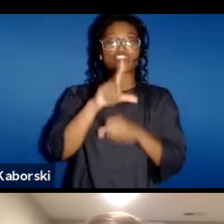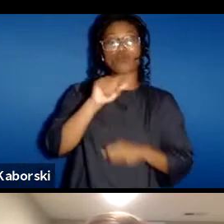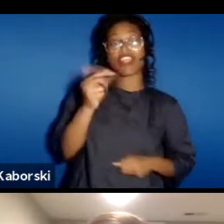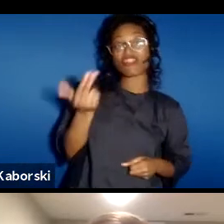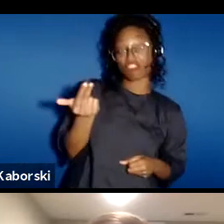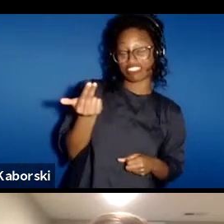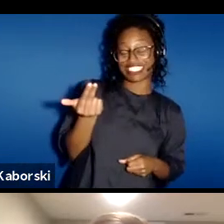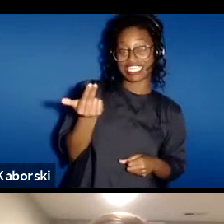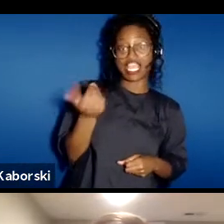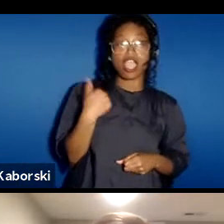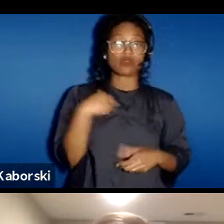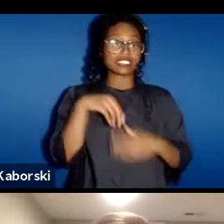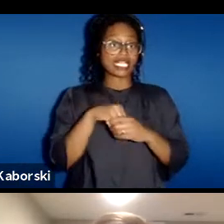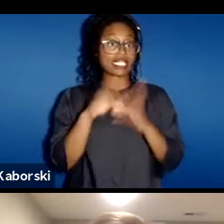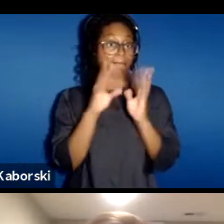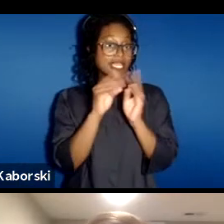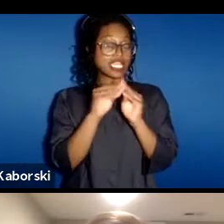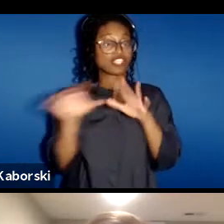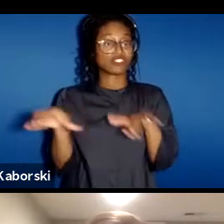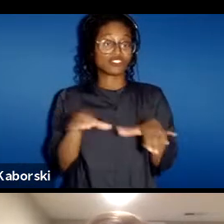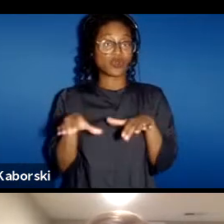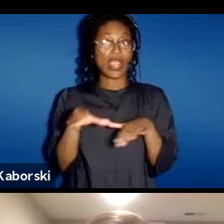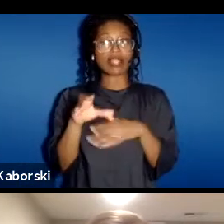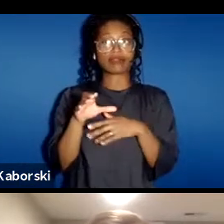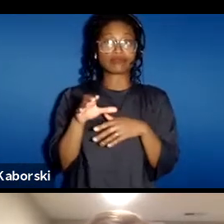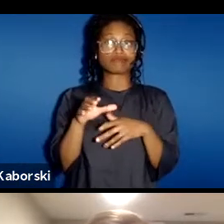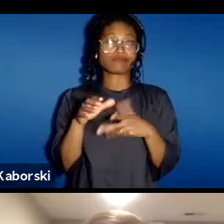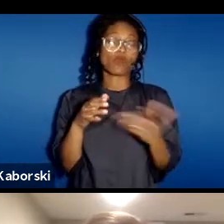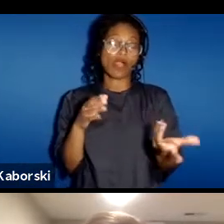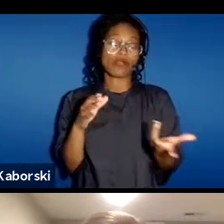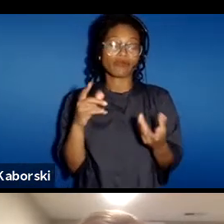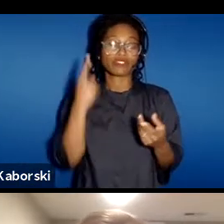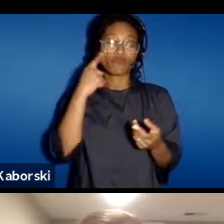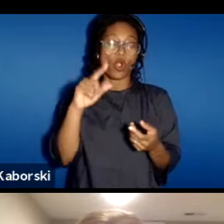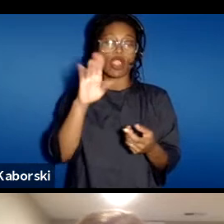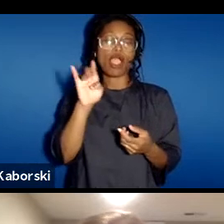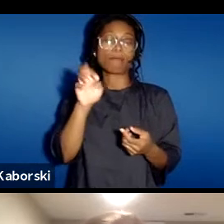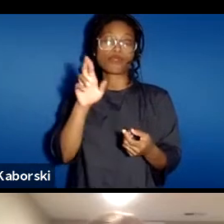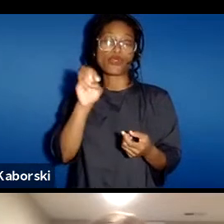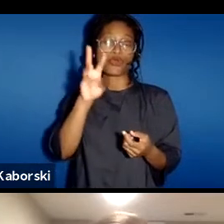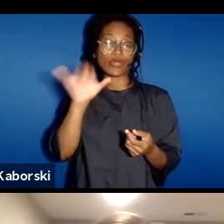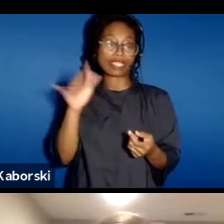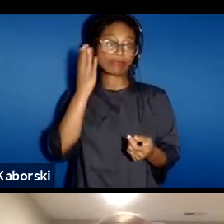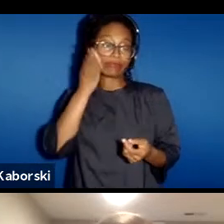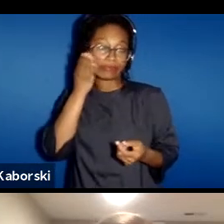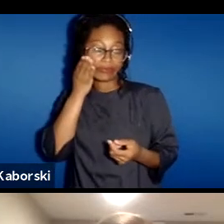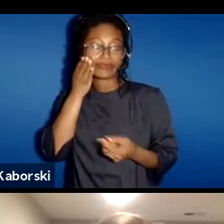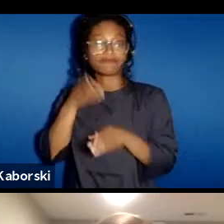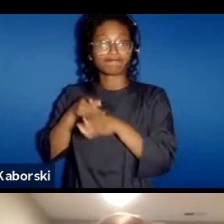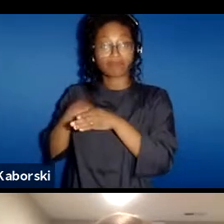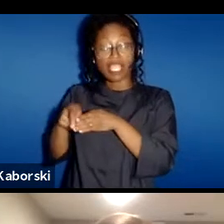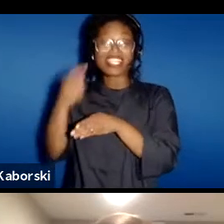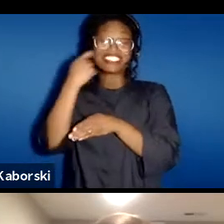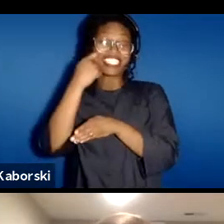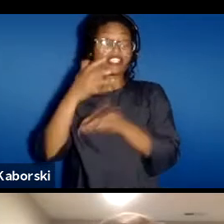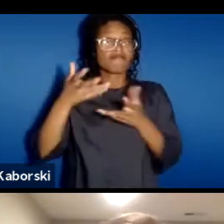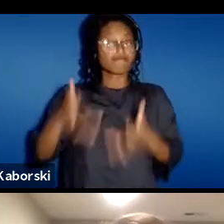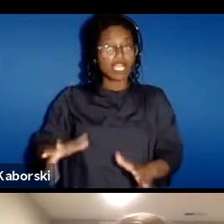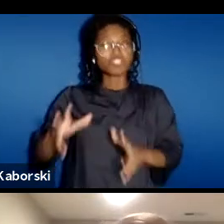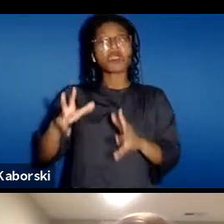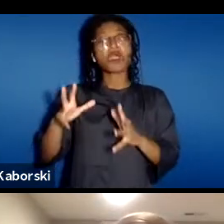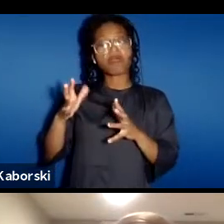and I was in a meeting actually doing a brewery, and just finished wrapping up for some stuff